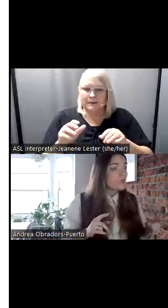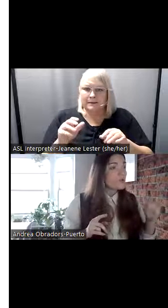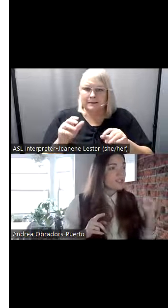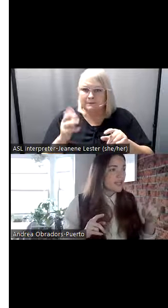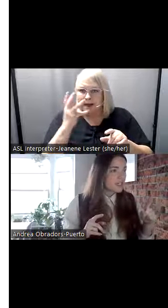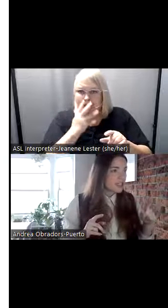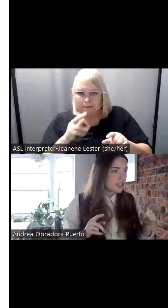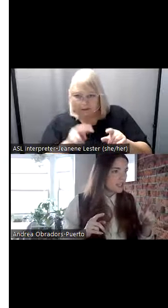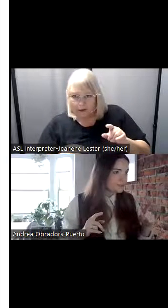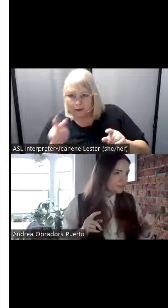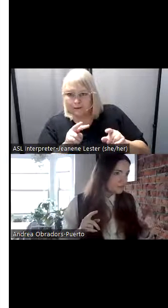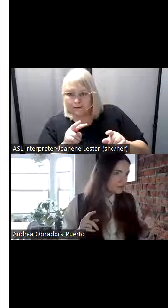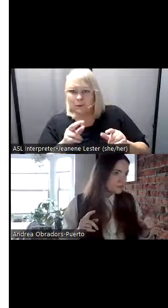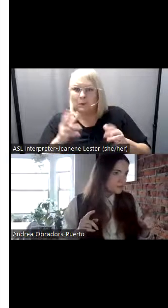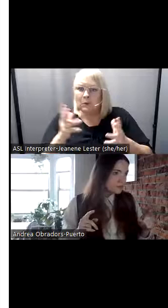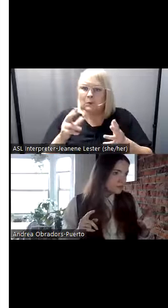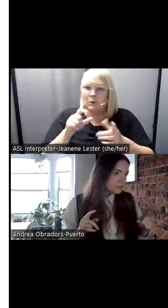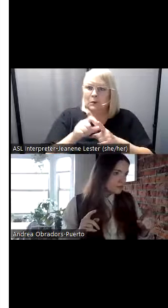appearance, intention,